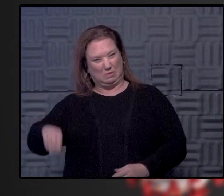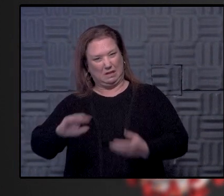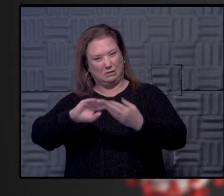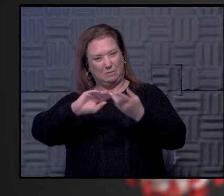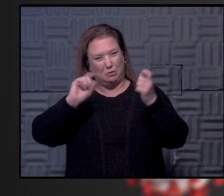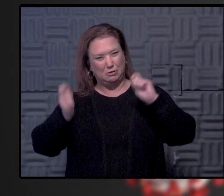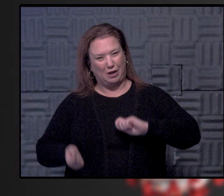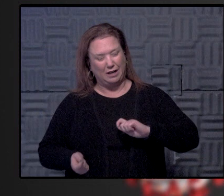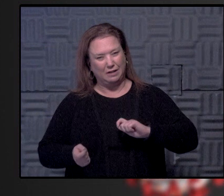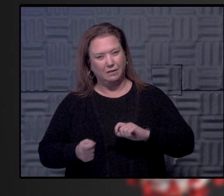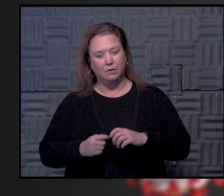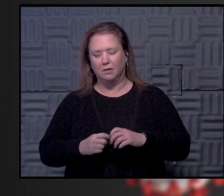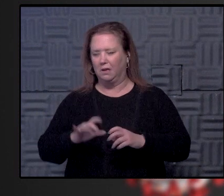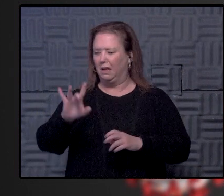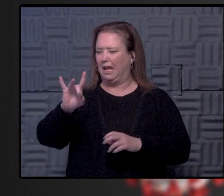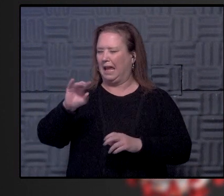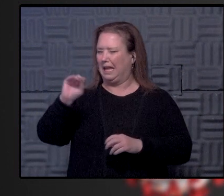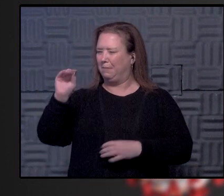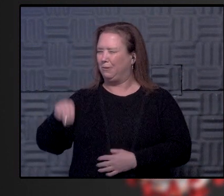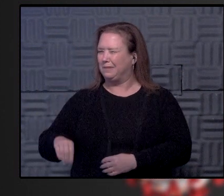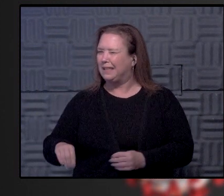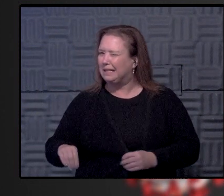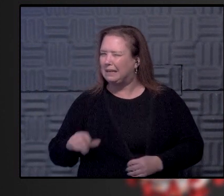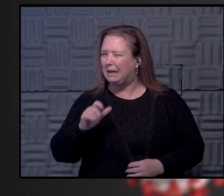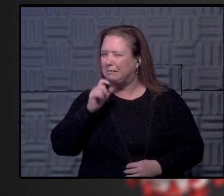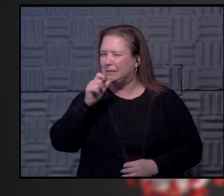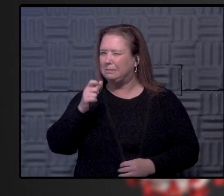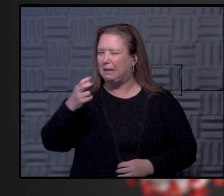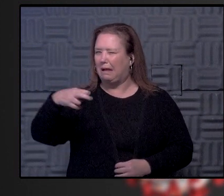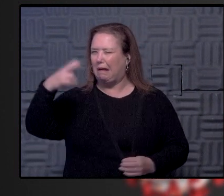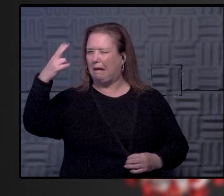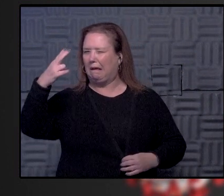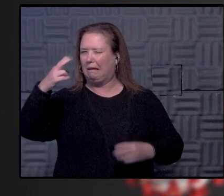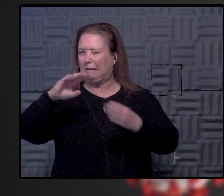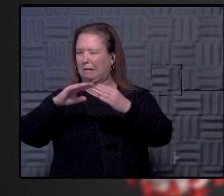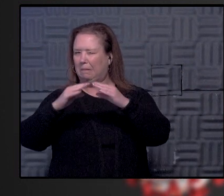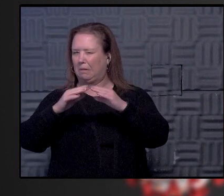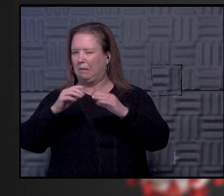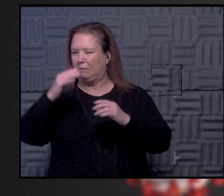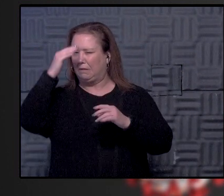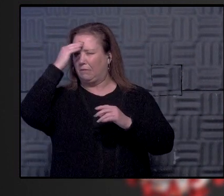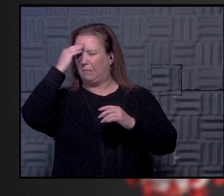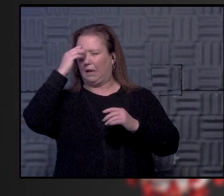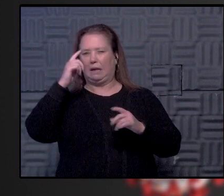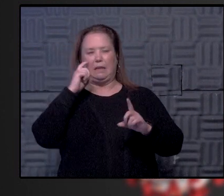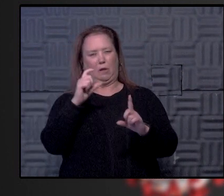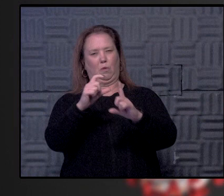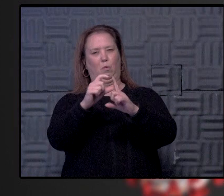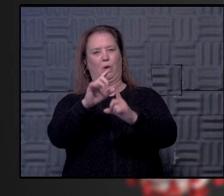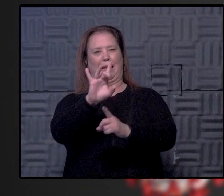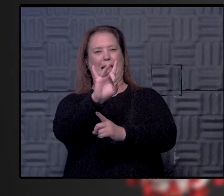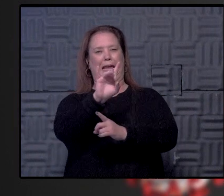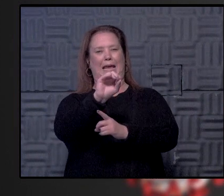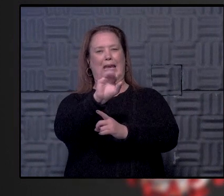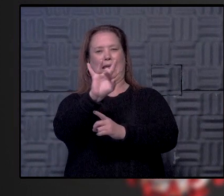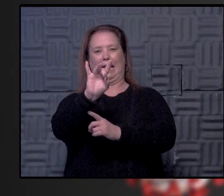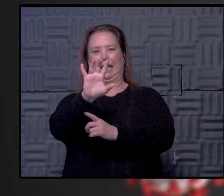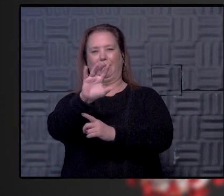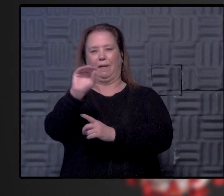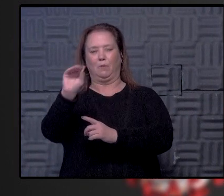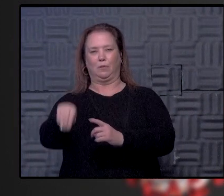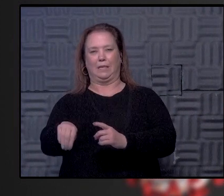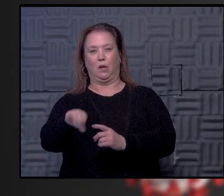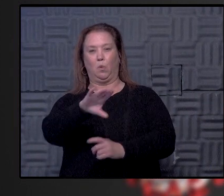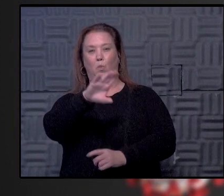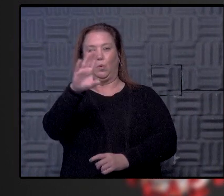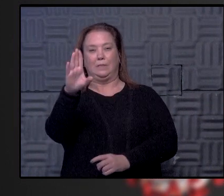sure that it was ever 80% would have zero or mild symptoms. That seems like a little higher the number than I was familiar with. I think our wording was 80 to 85% of people will